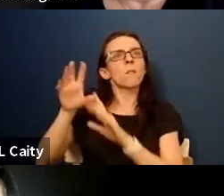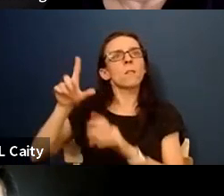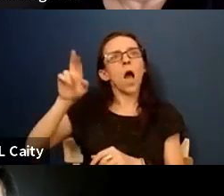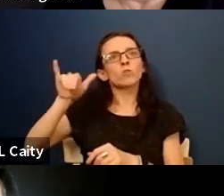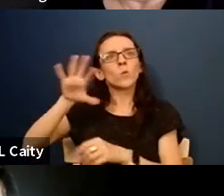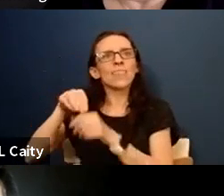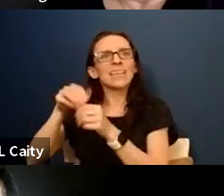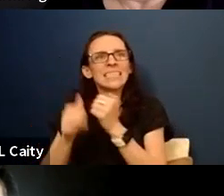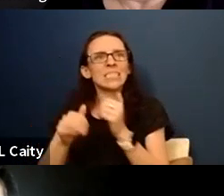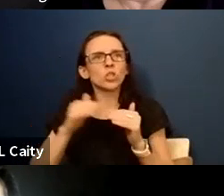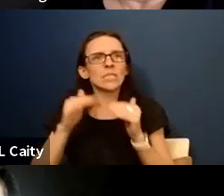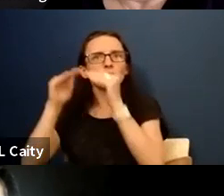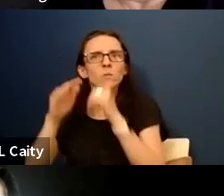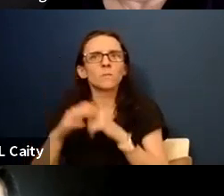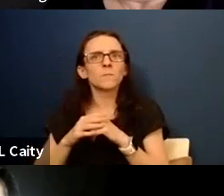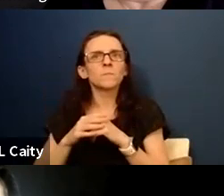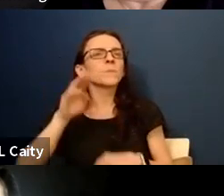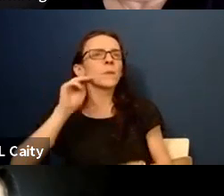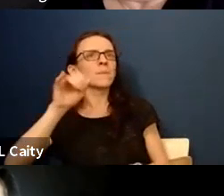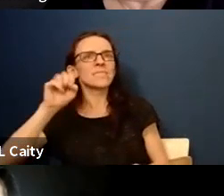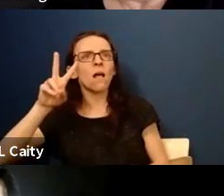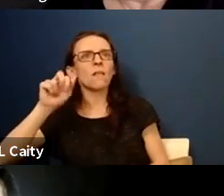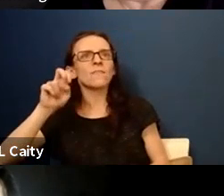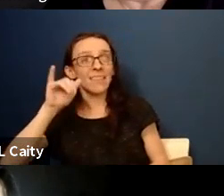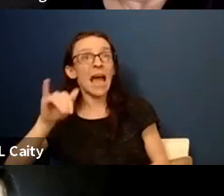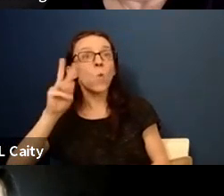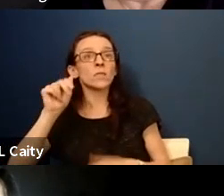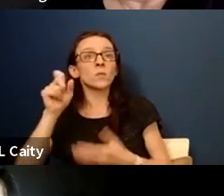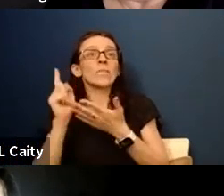tier. Yeah, that was weeks ago. Yes, we could.